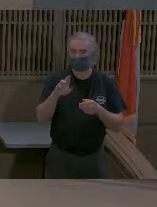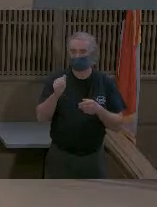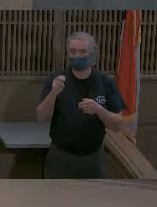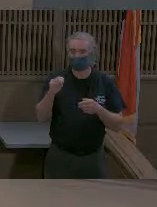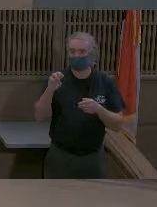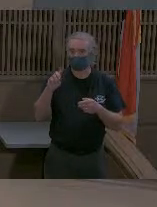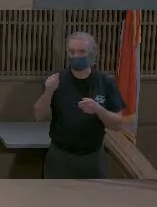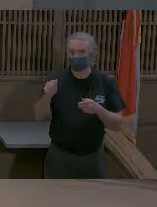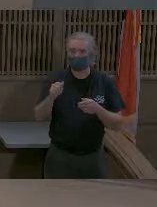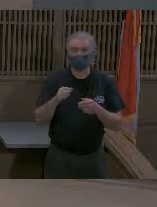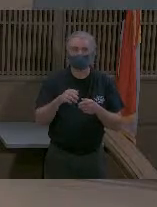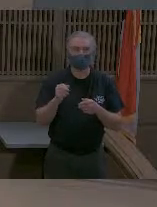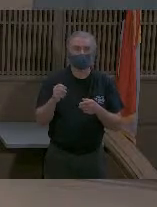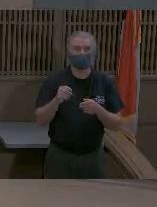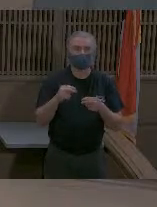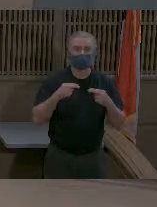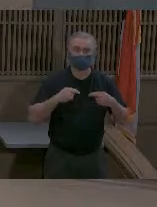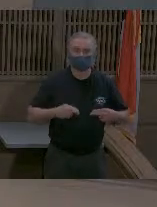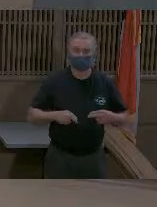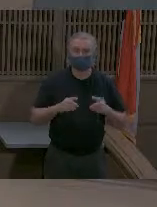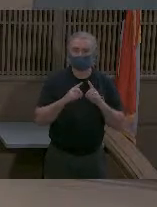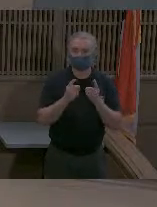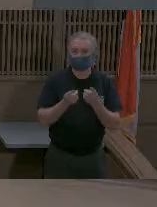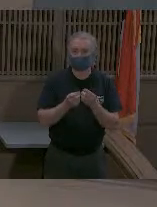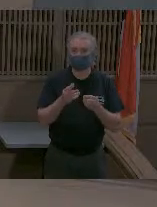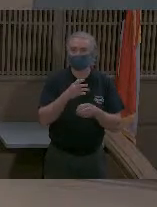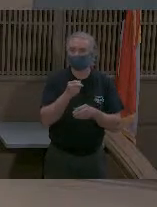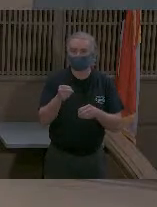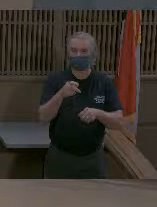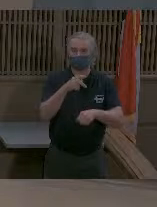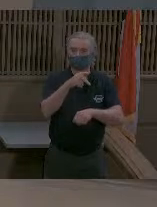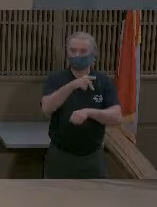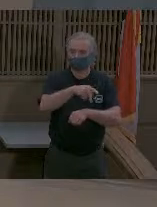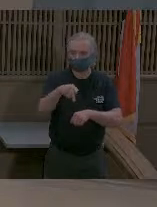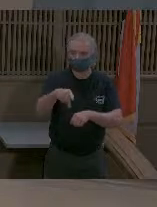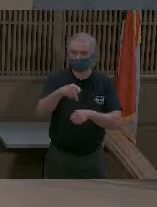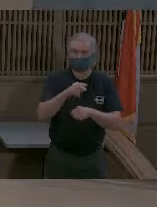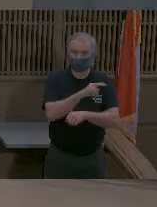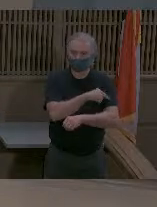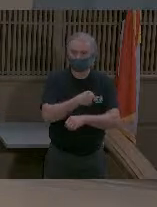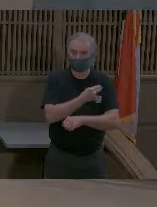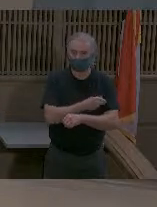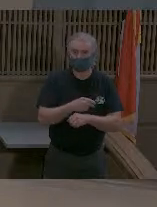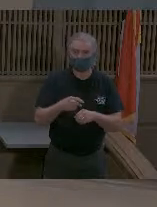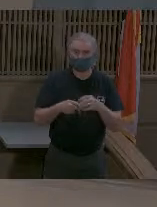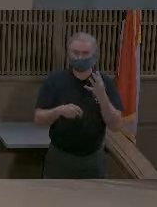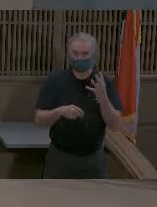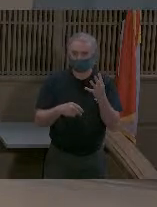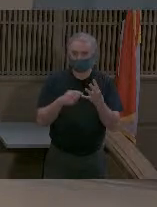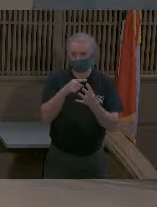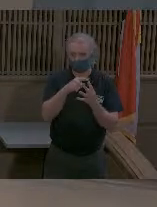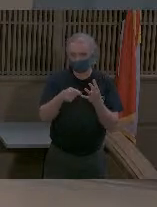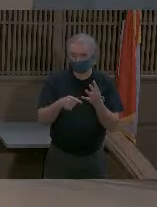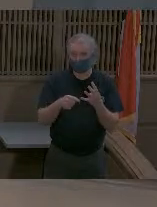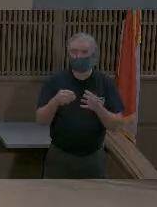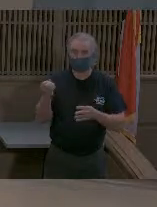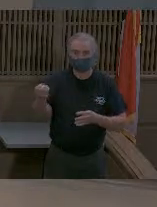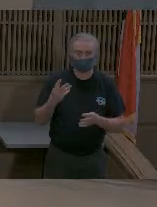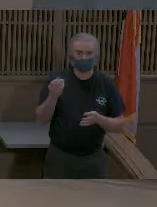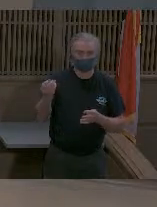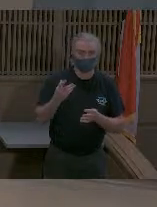to the Health Department and Phoebe Putney. One thing we're going to talk about today, other